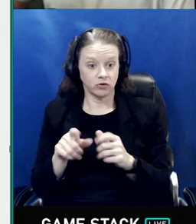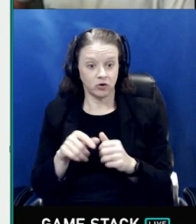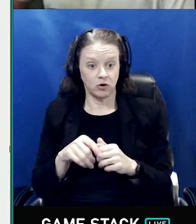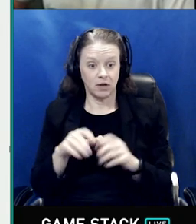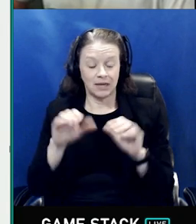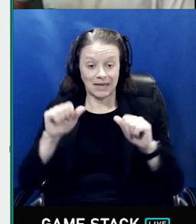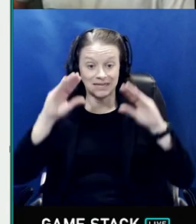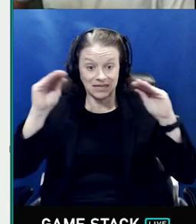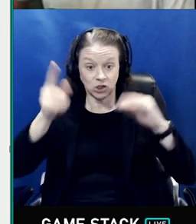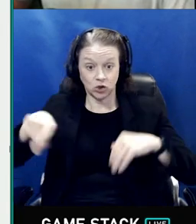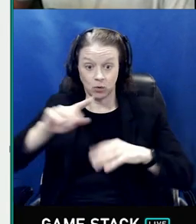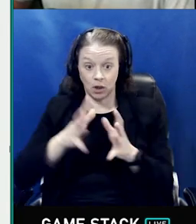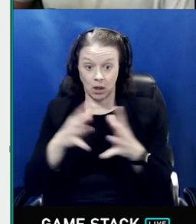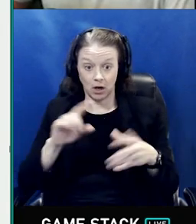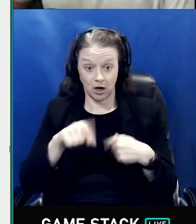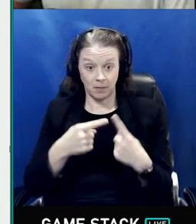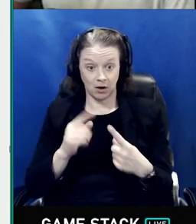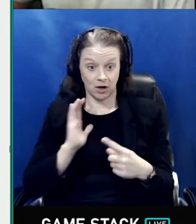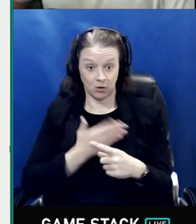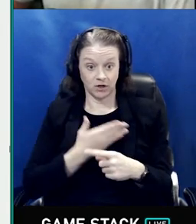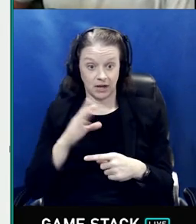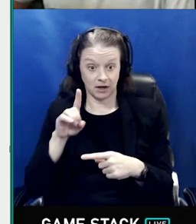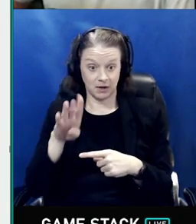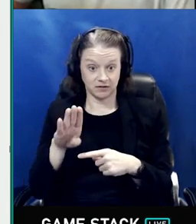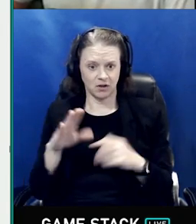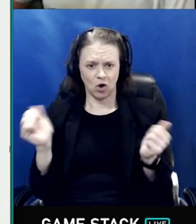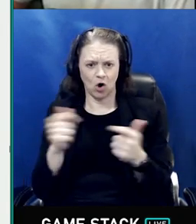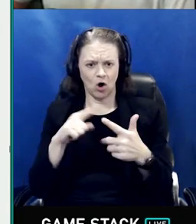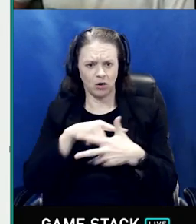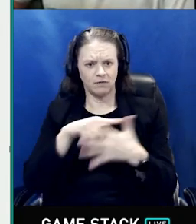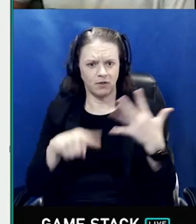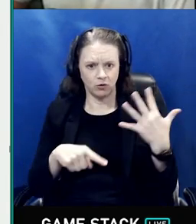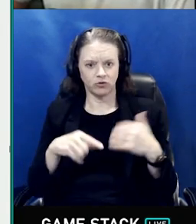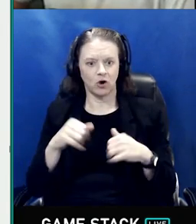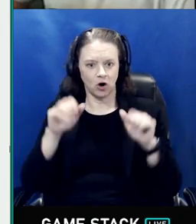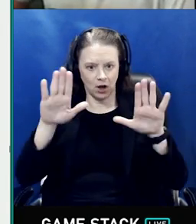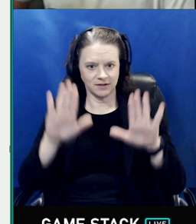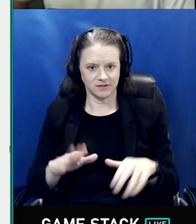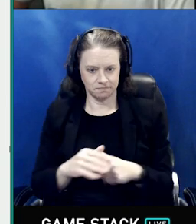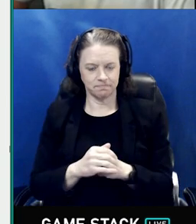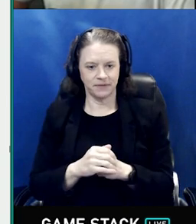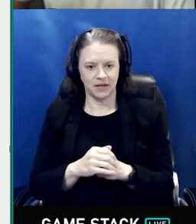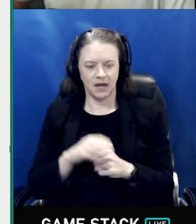ton about Cosmos DB. They're all awesome, though, so feel free to check those out at